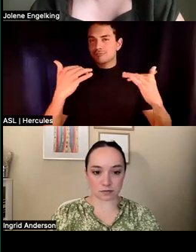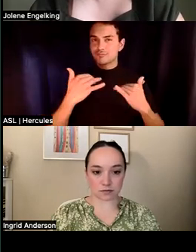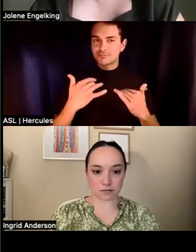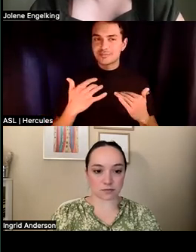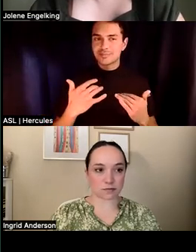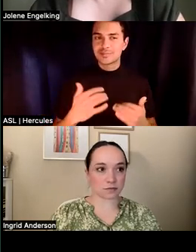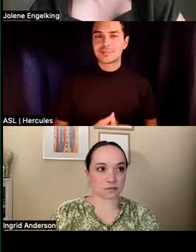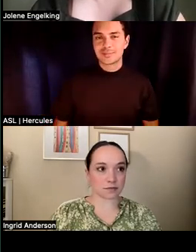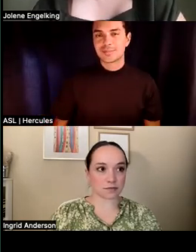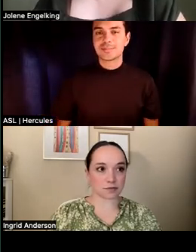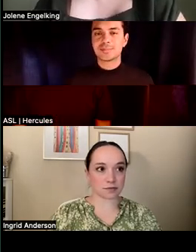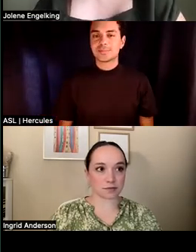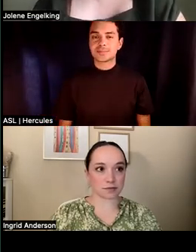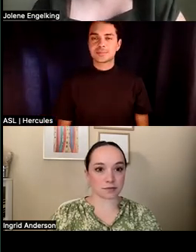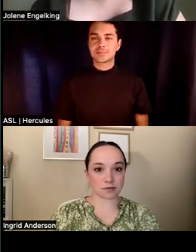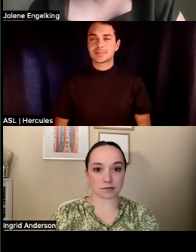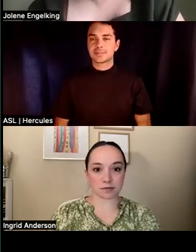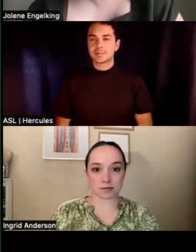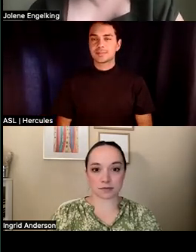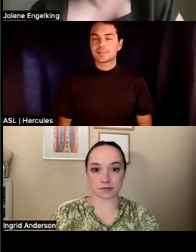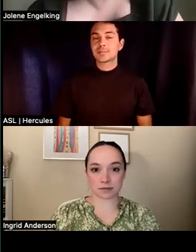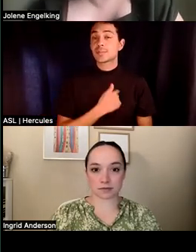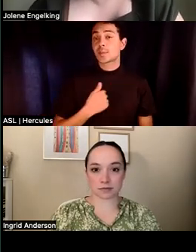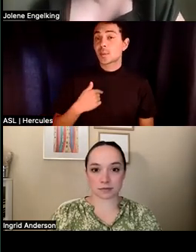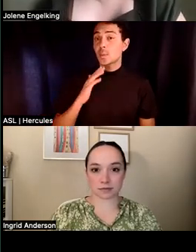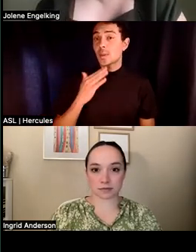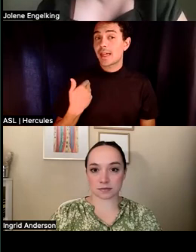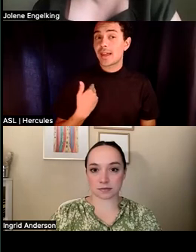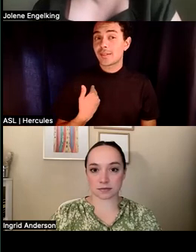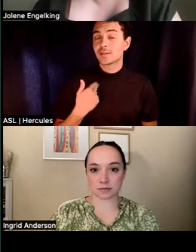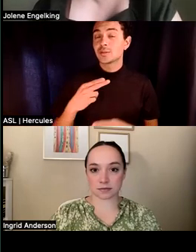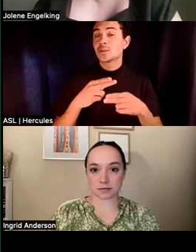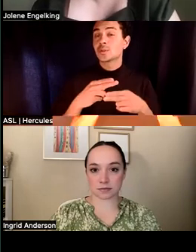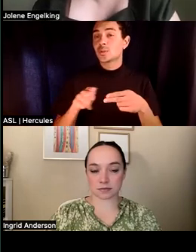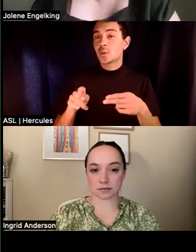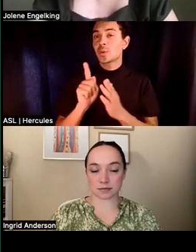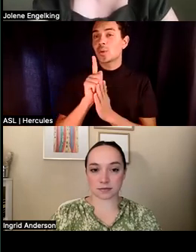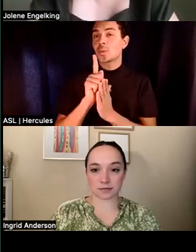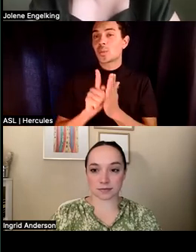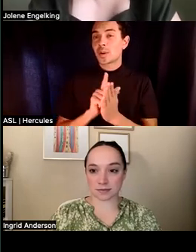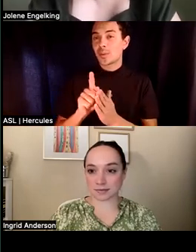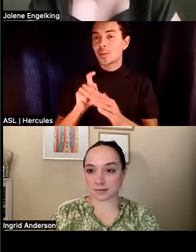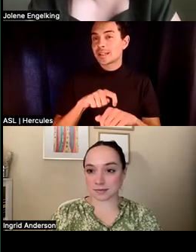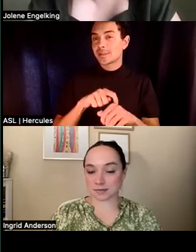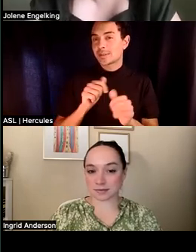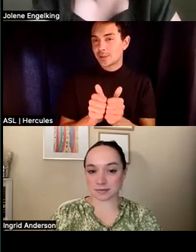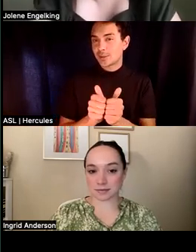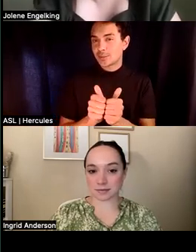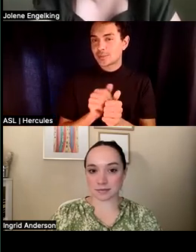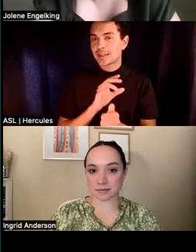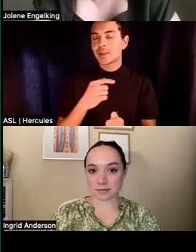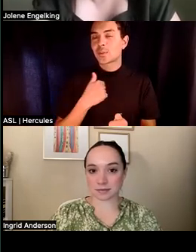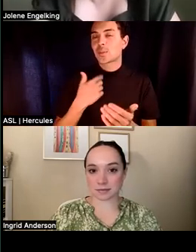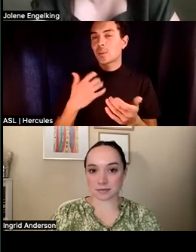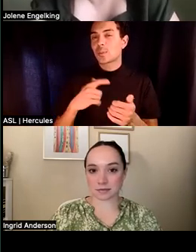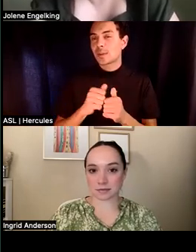the space. We will have a short 1 hour time together. And so we want to